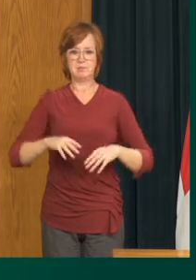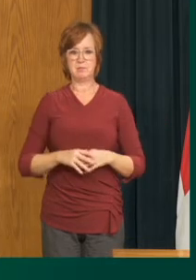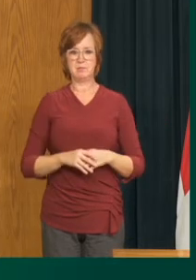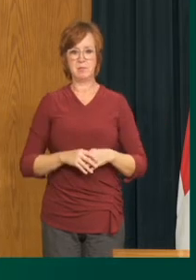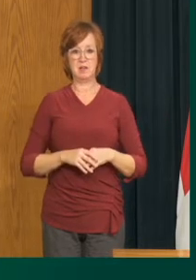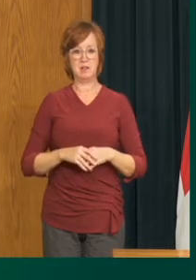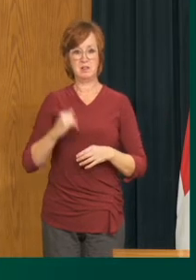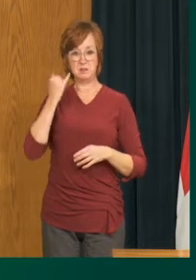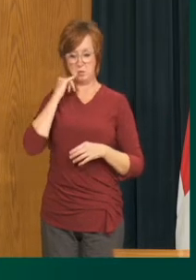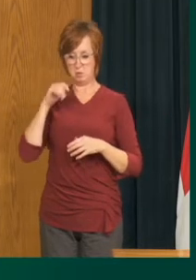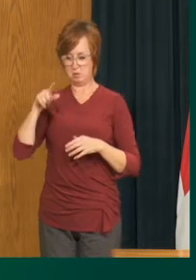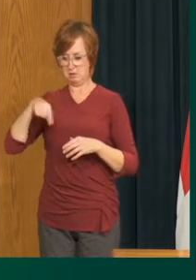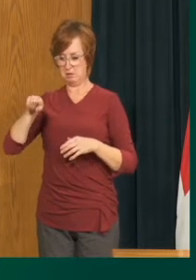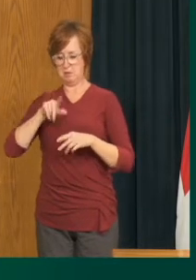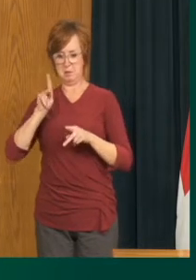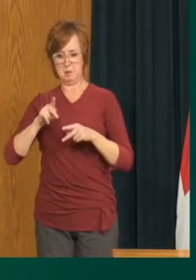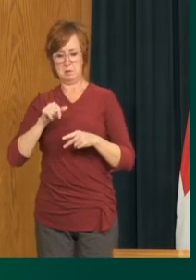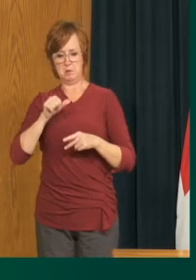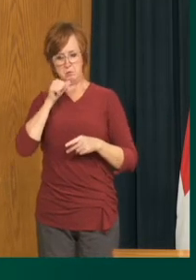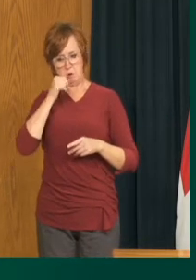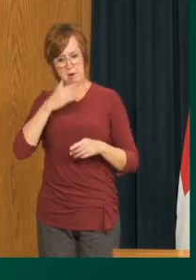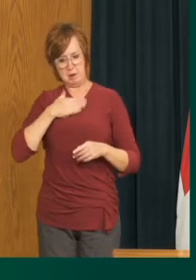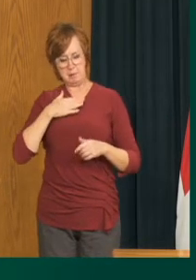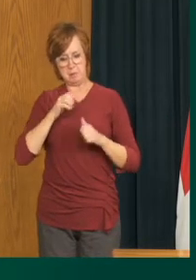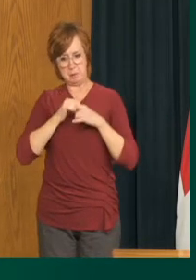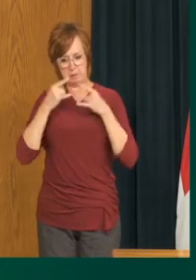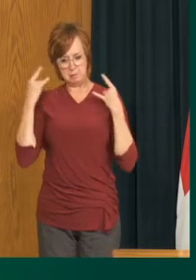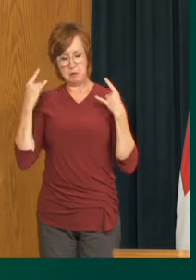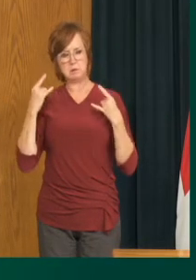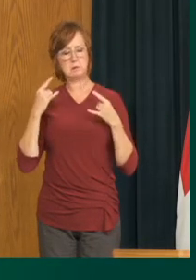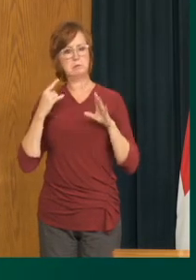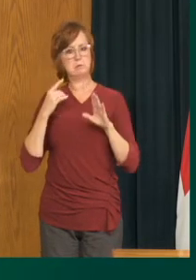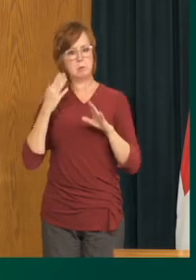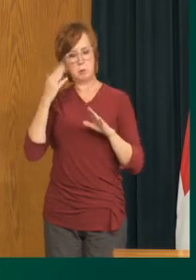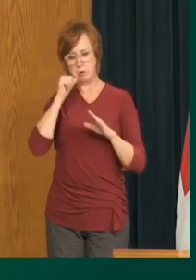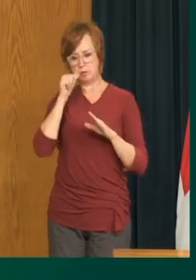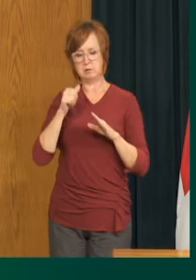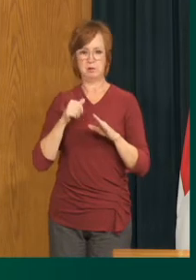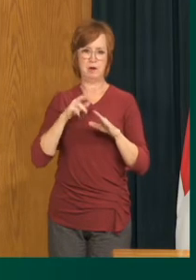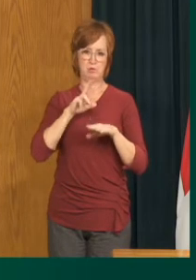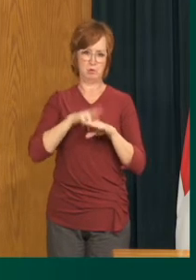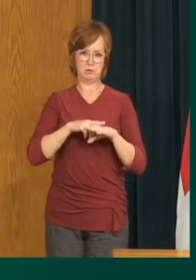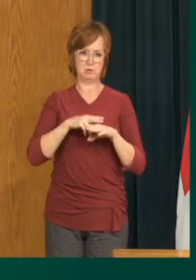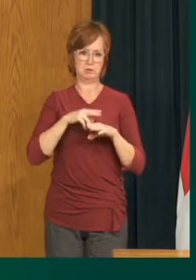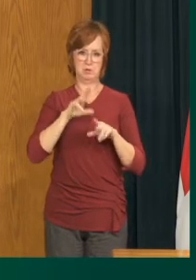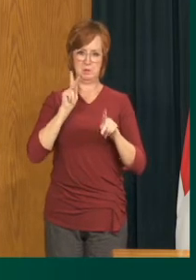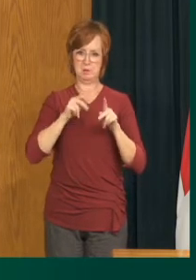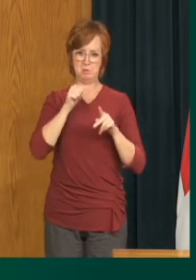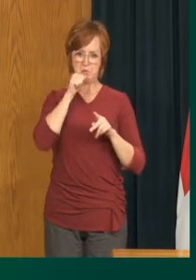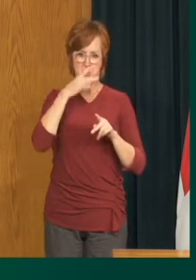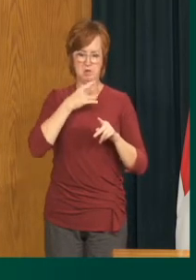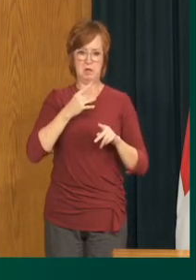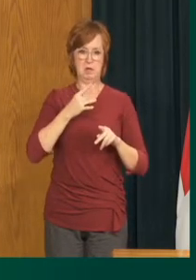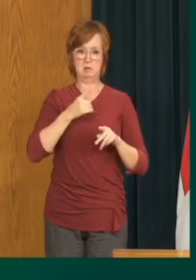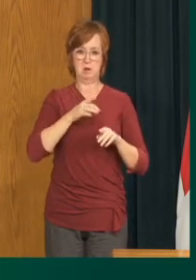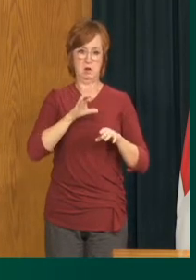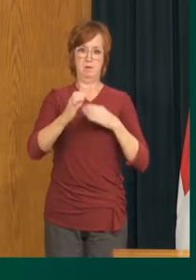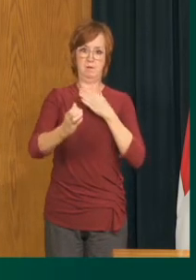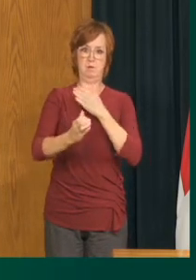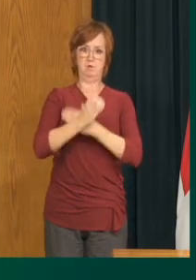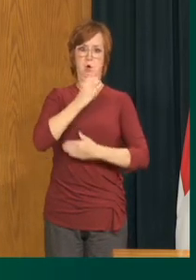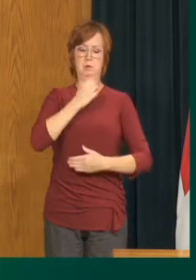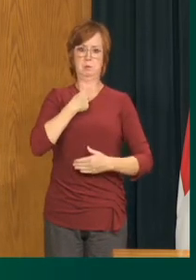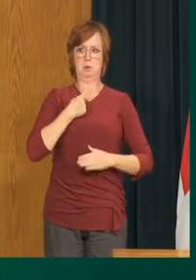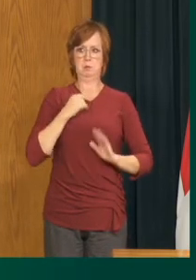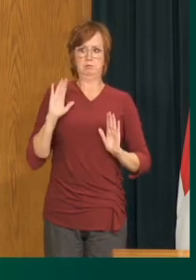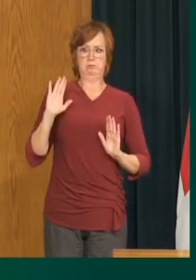worth thinking through. No one likes to be asked to do something that they're not used to, but at the same time, the evidence